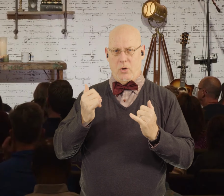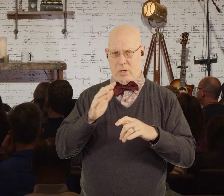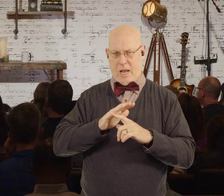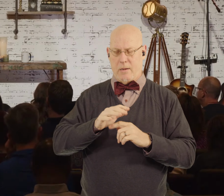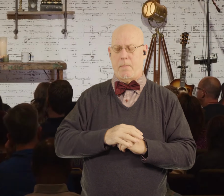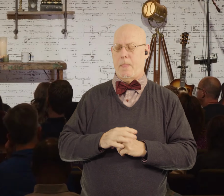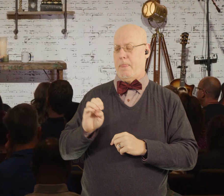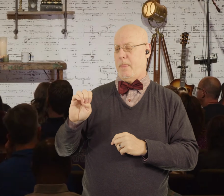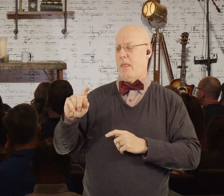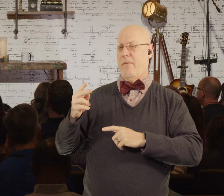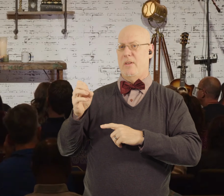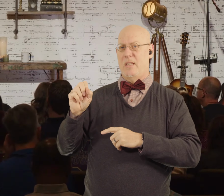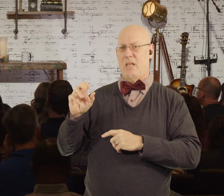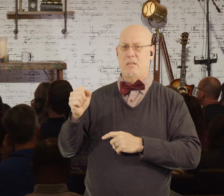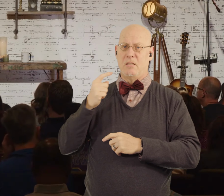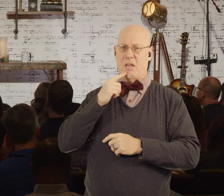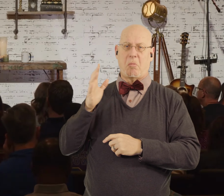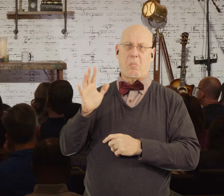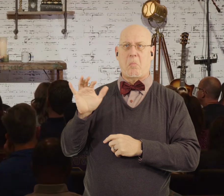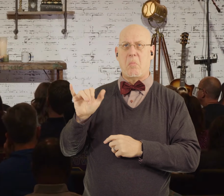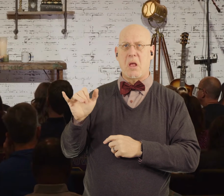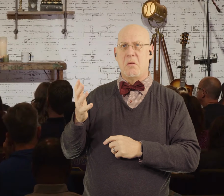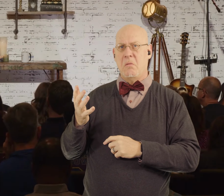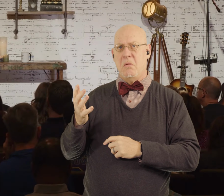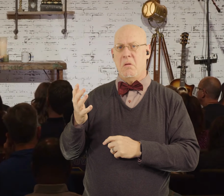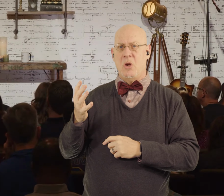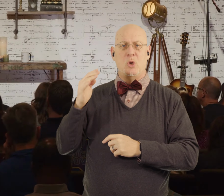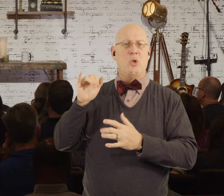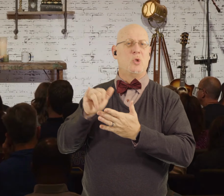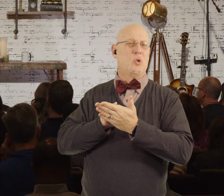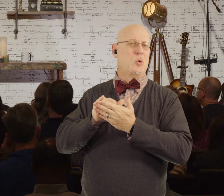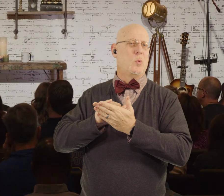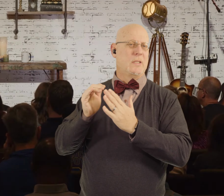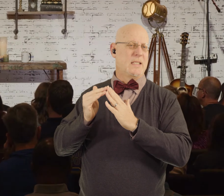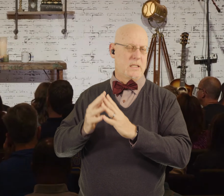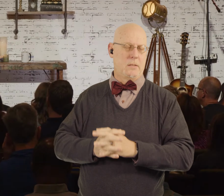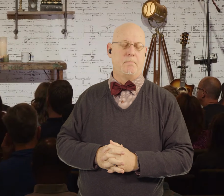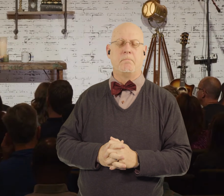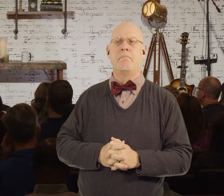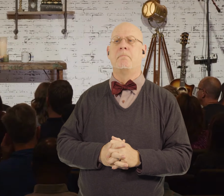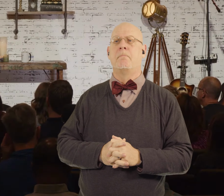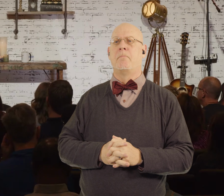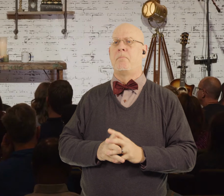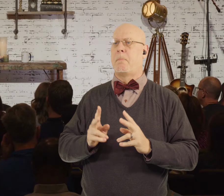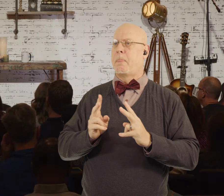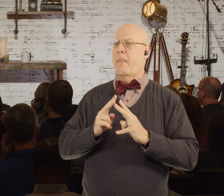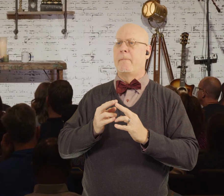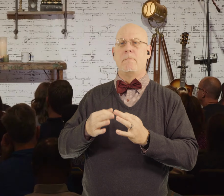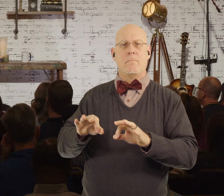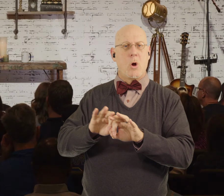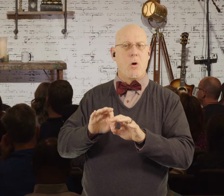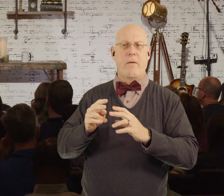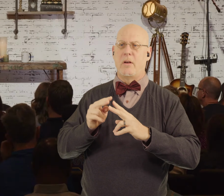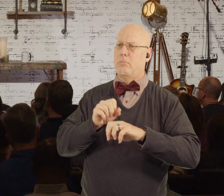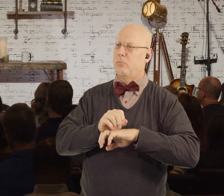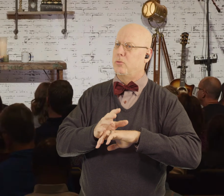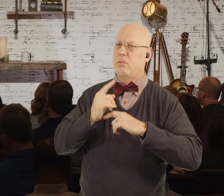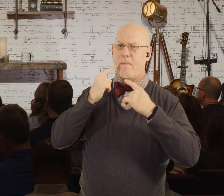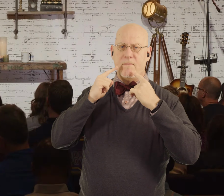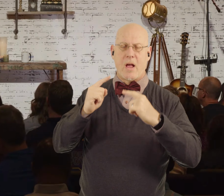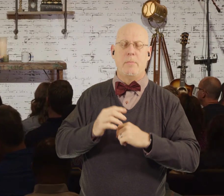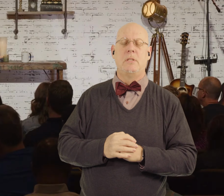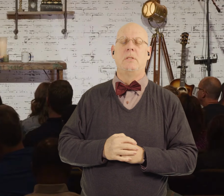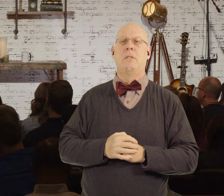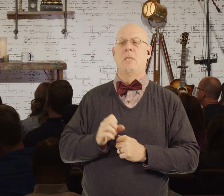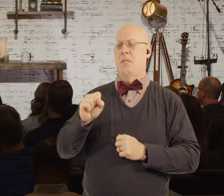this in modern context. Ephesus, we've said, is equivalent to New York City. Okay, very, very